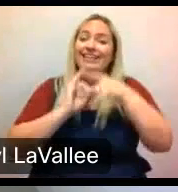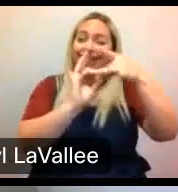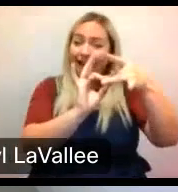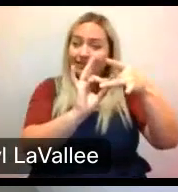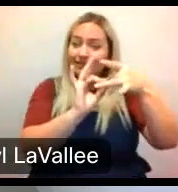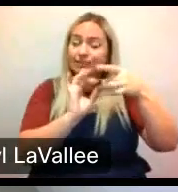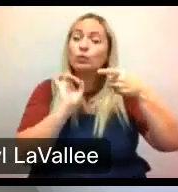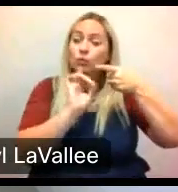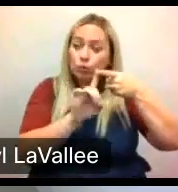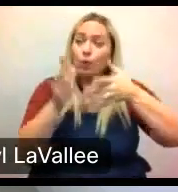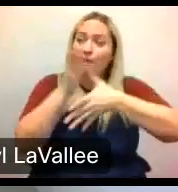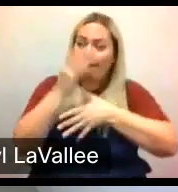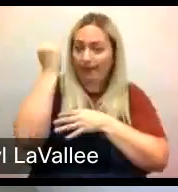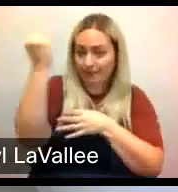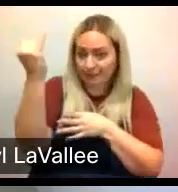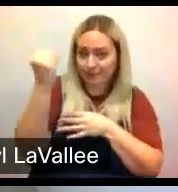back to that main idea.